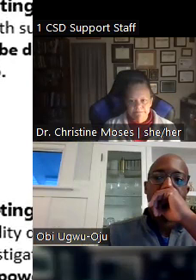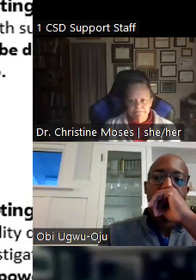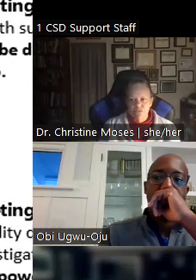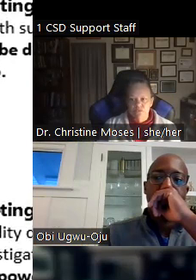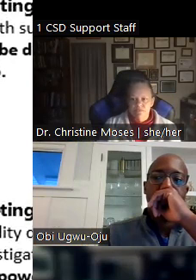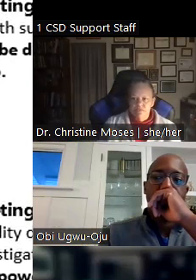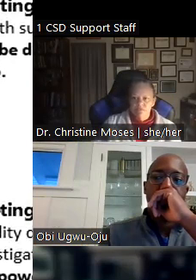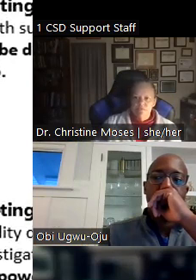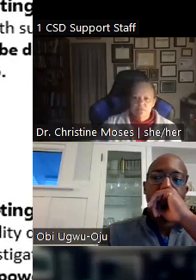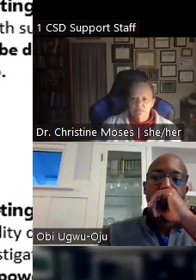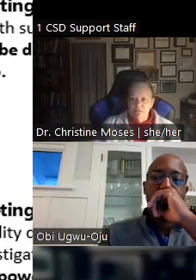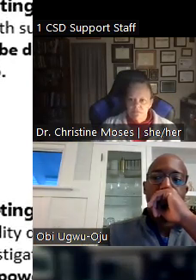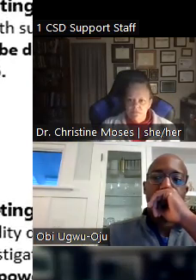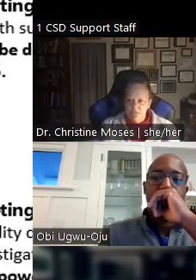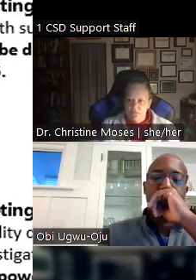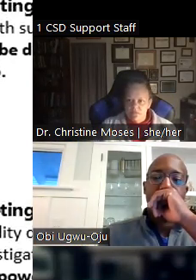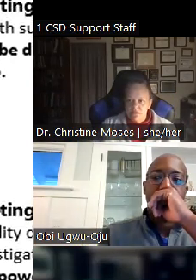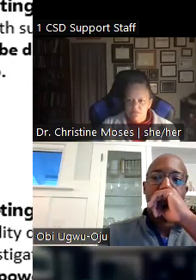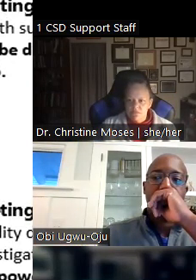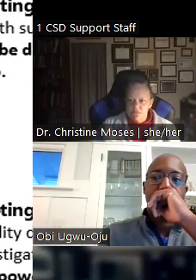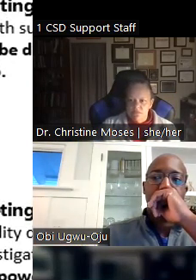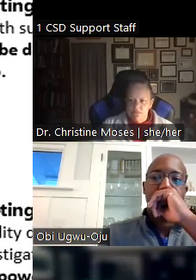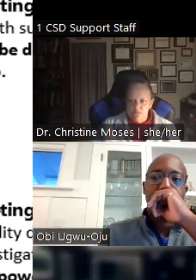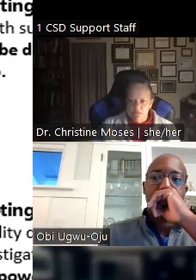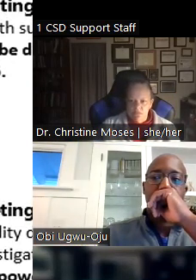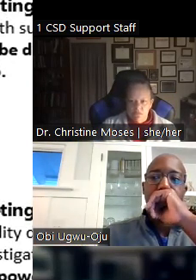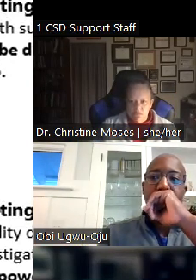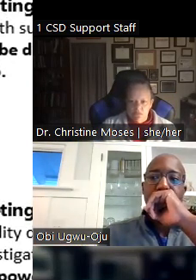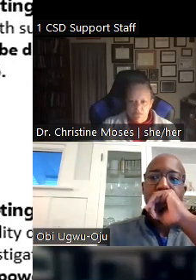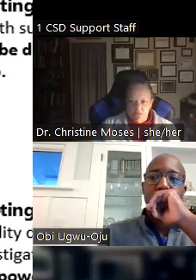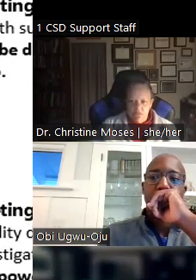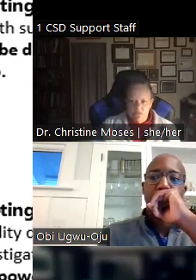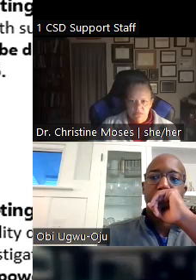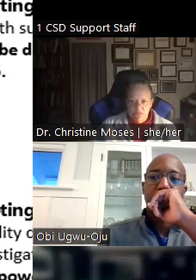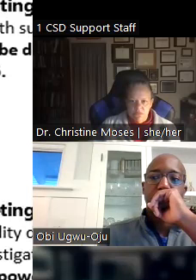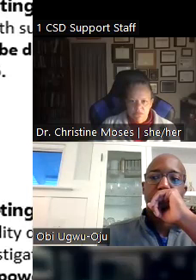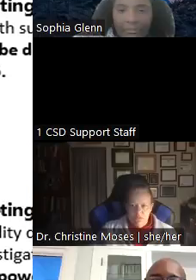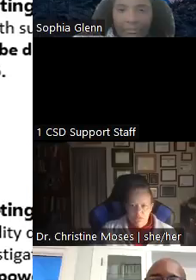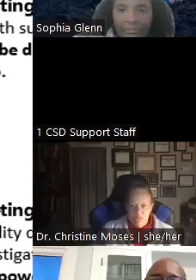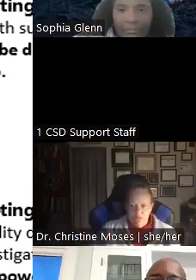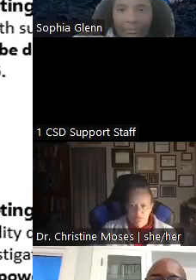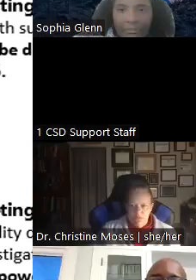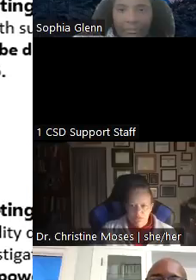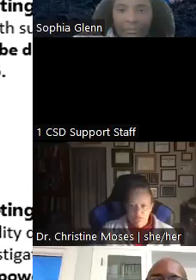Staff or any other commissioners have a response to that?